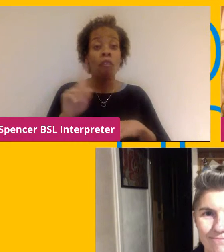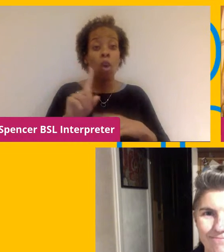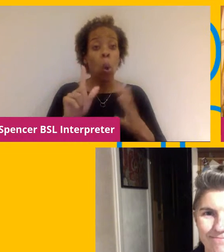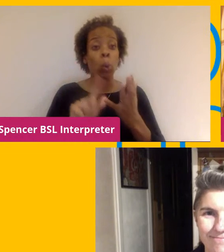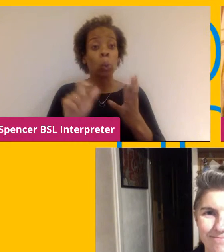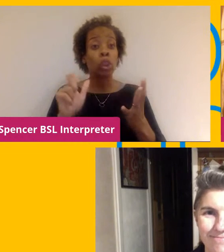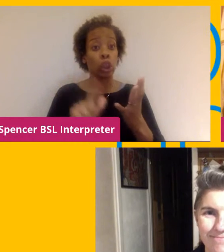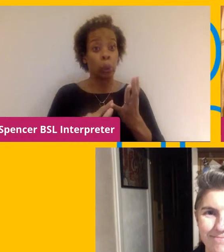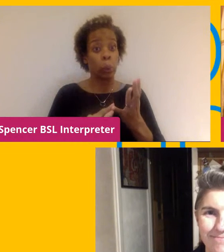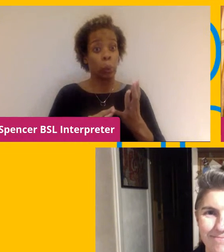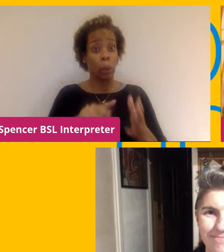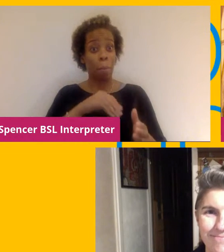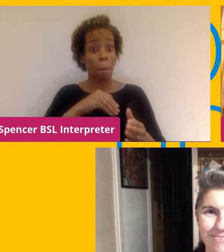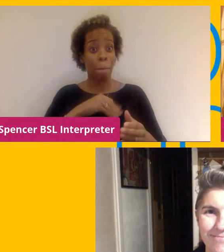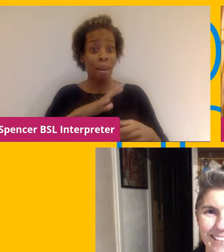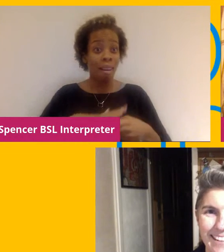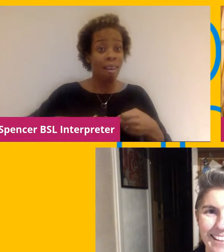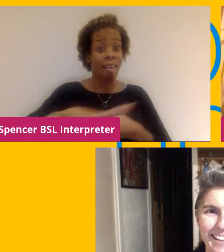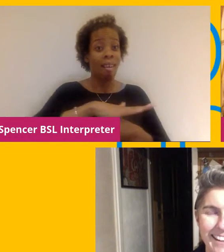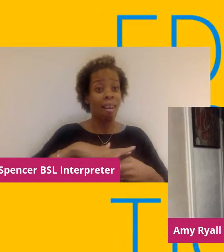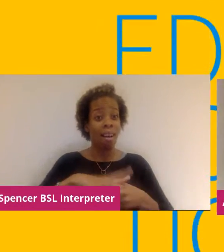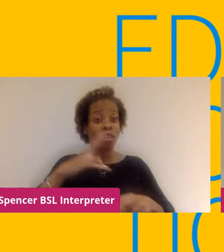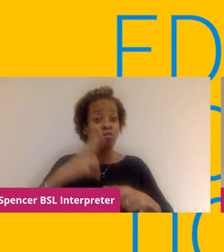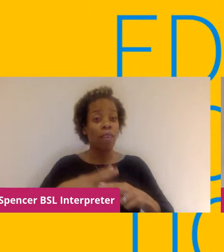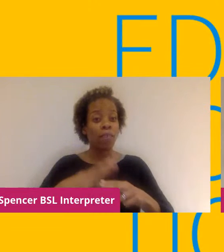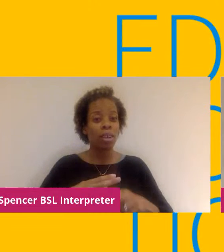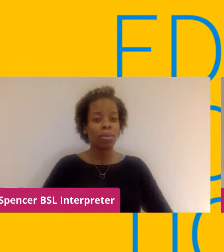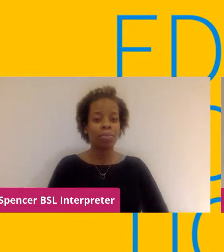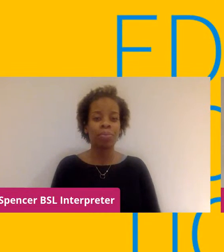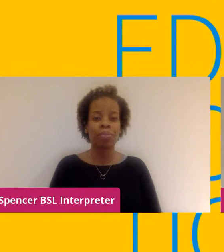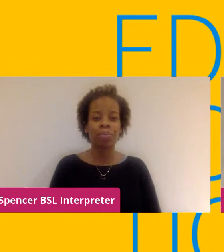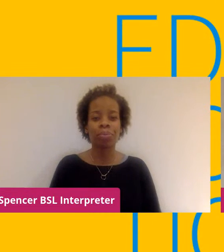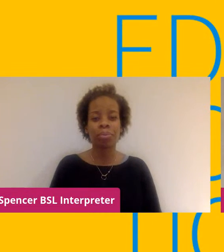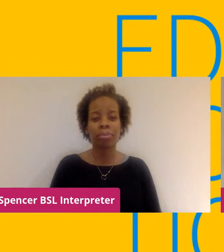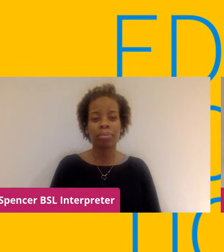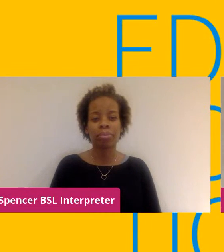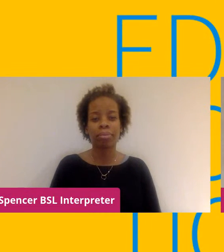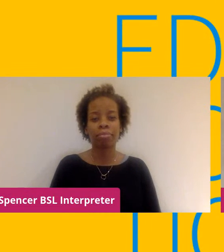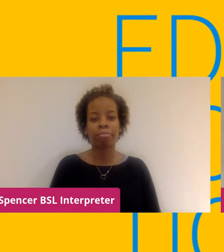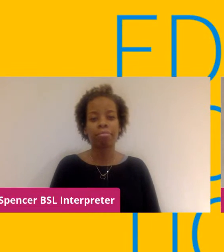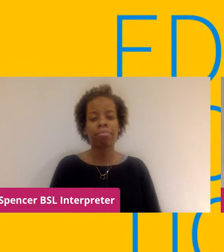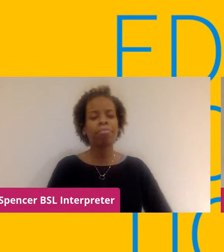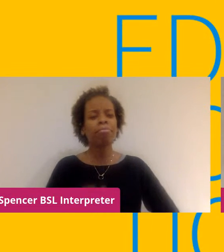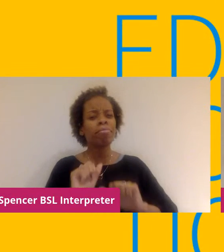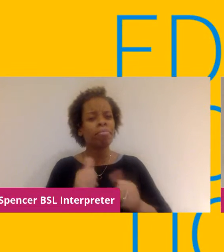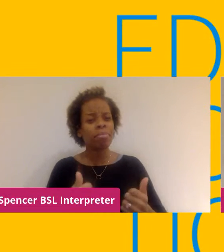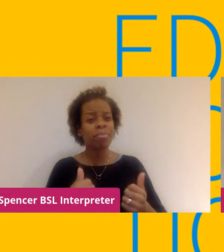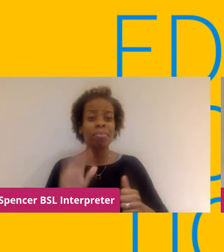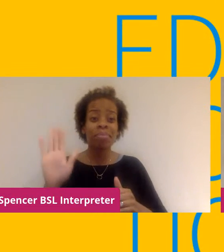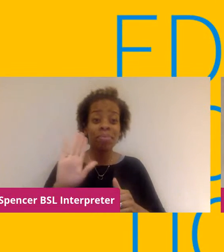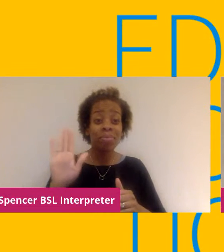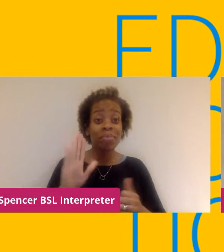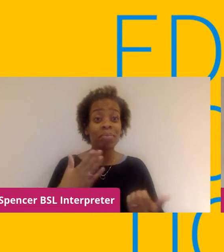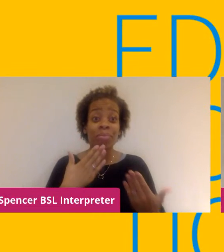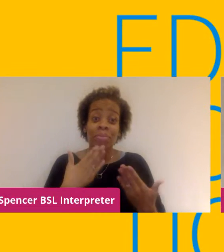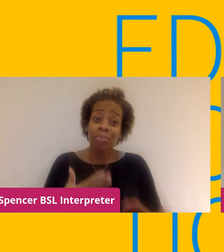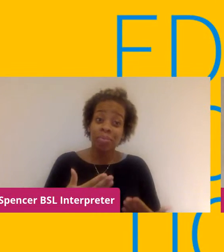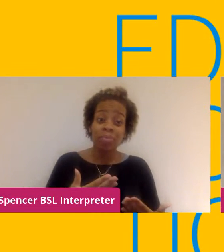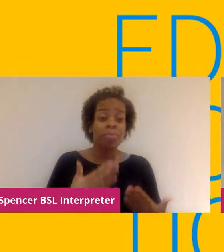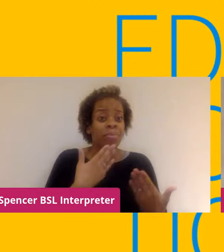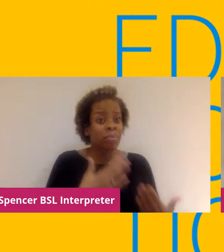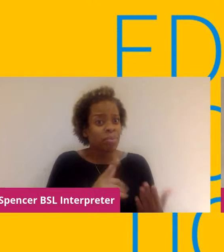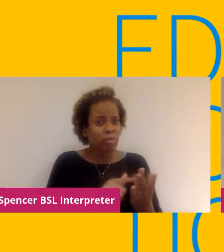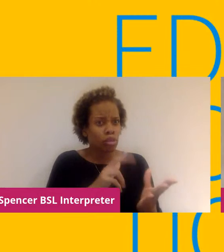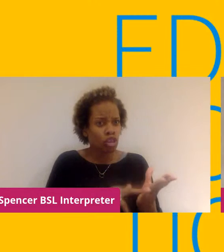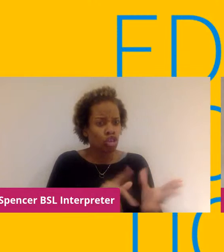at Sheffield. So over to you, Amy. Hi, thanks Jess, and thanks Jenny for that really helpful overview. So yeah, as Jess